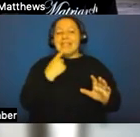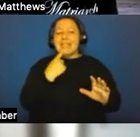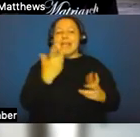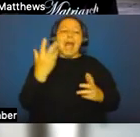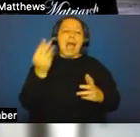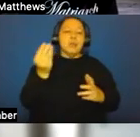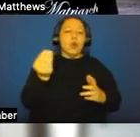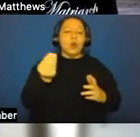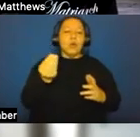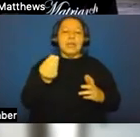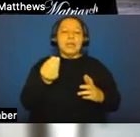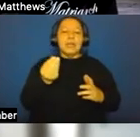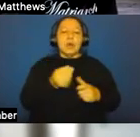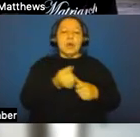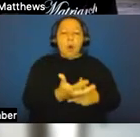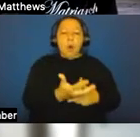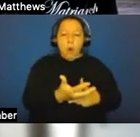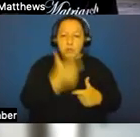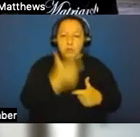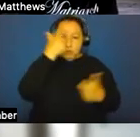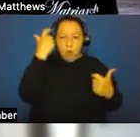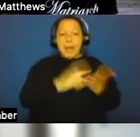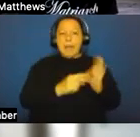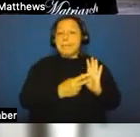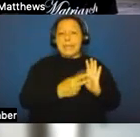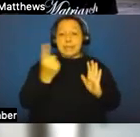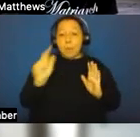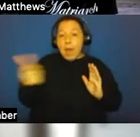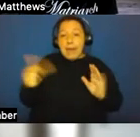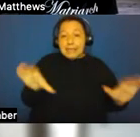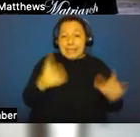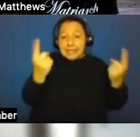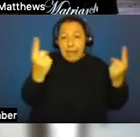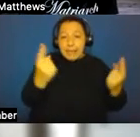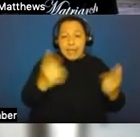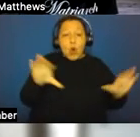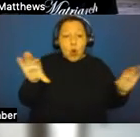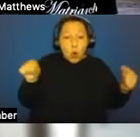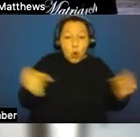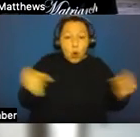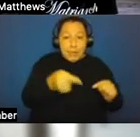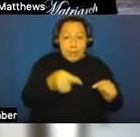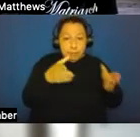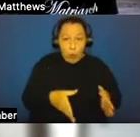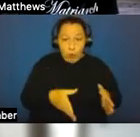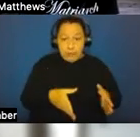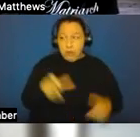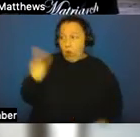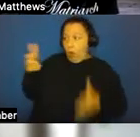else committed, this harm against a victim. They don't need a treatment